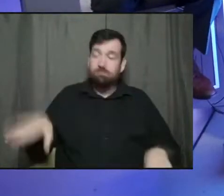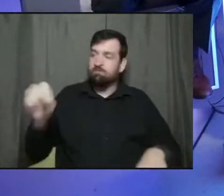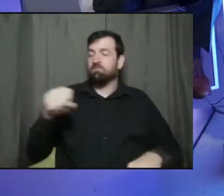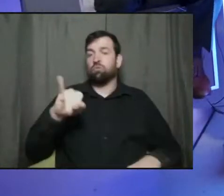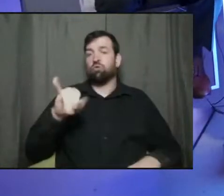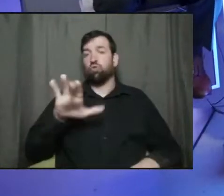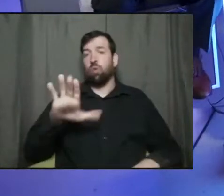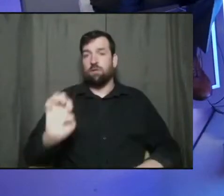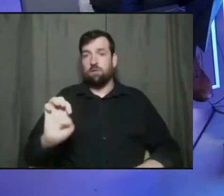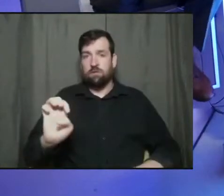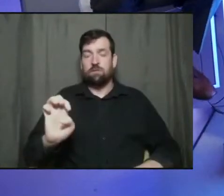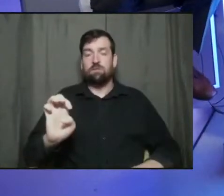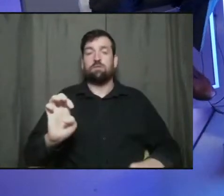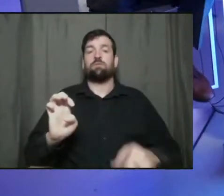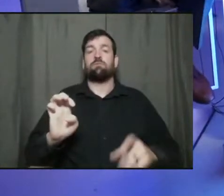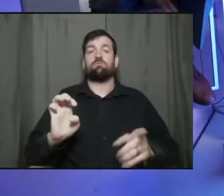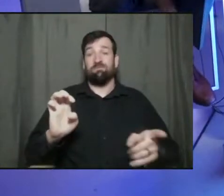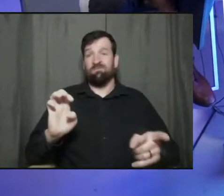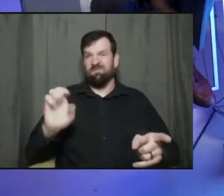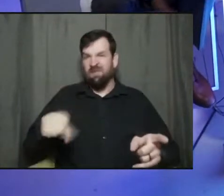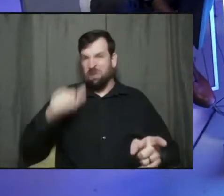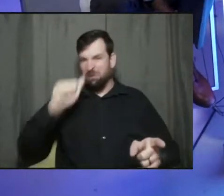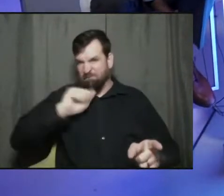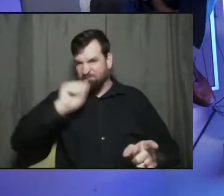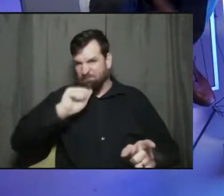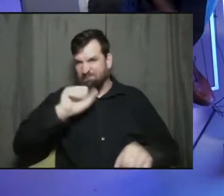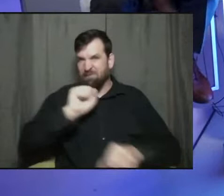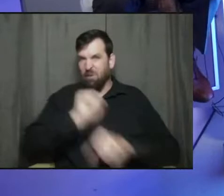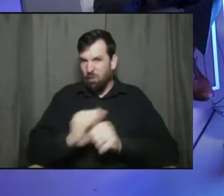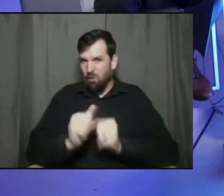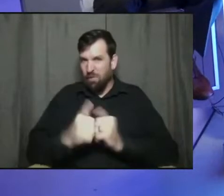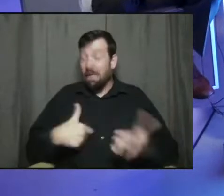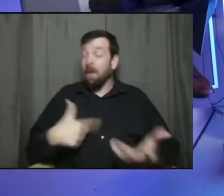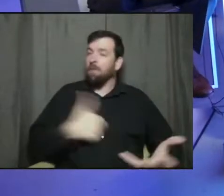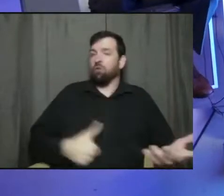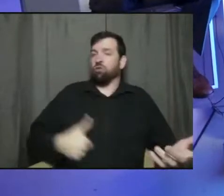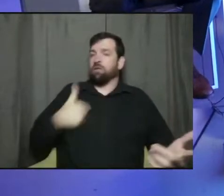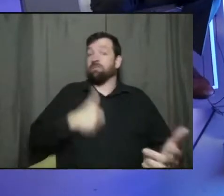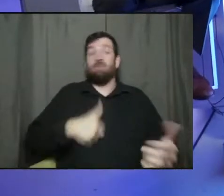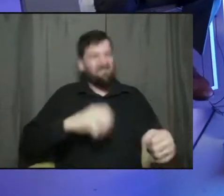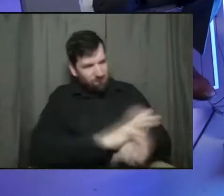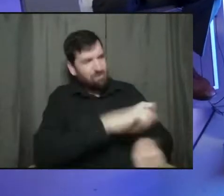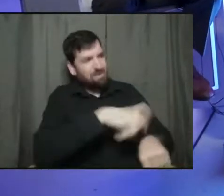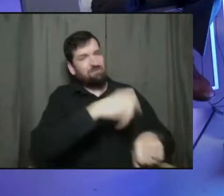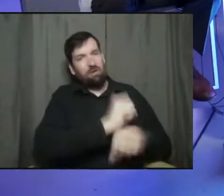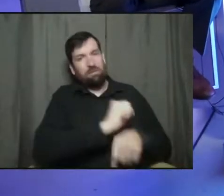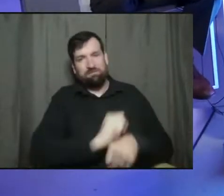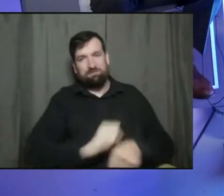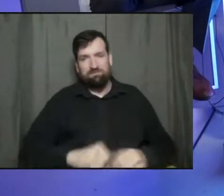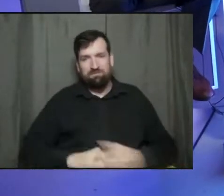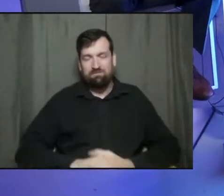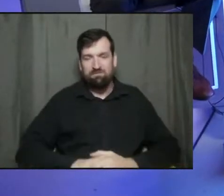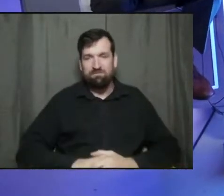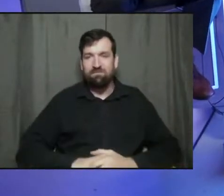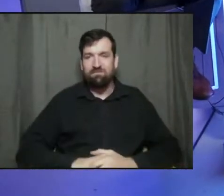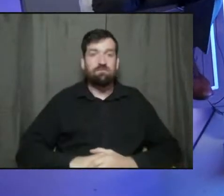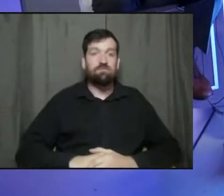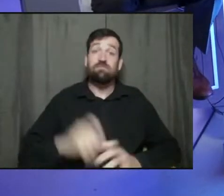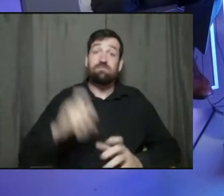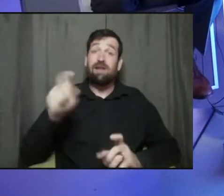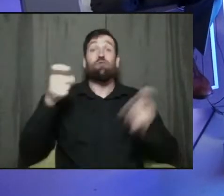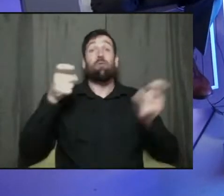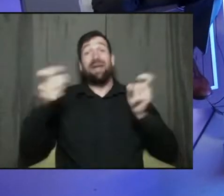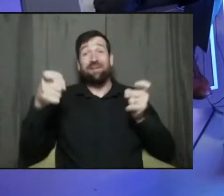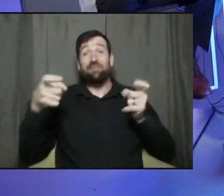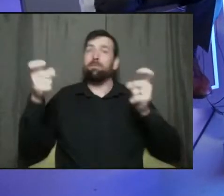Outside of having to put up with me and work with me, I apologize for that. Full-time job. Full-time job. I know. Got to manage the manager. Oh, watch out for